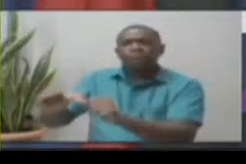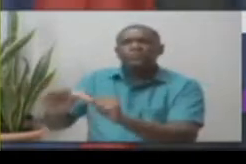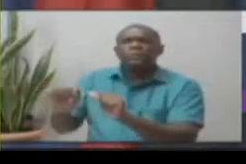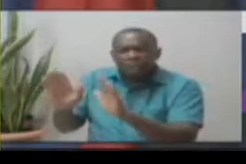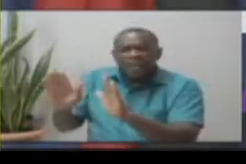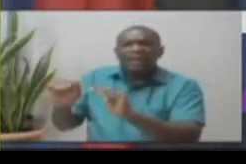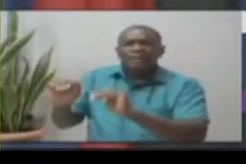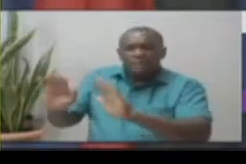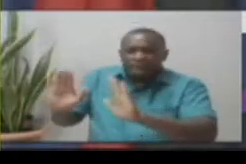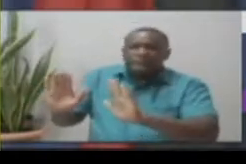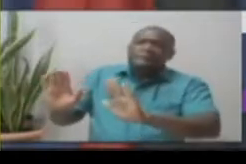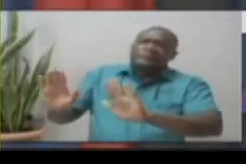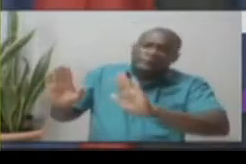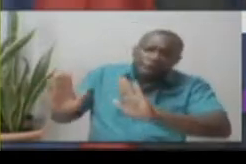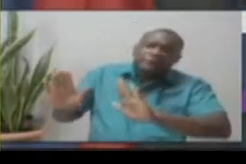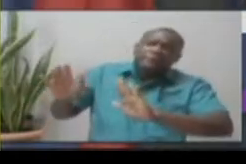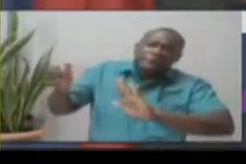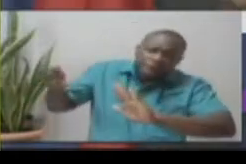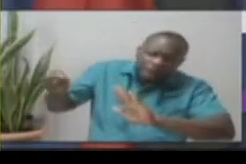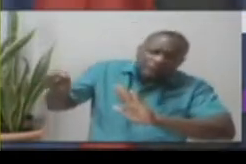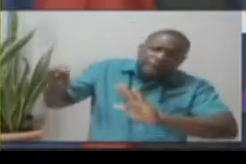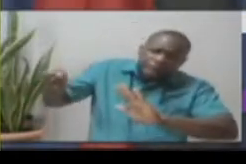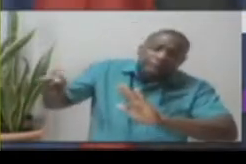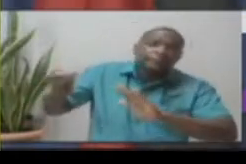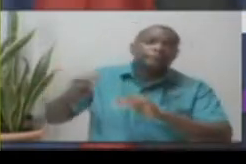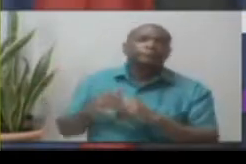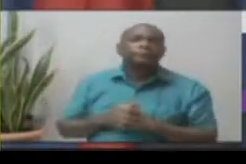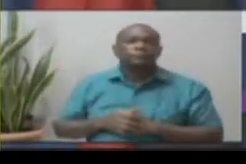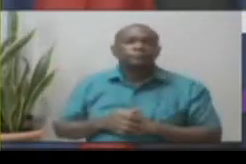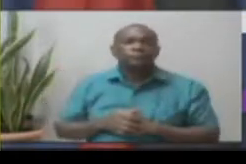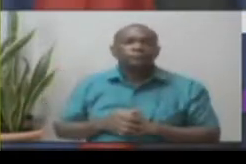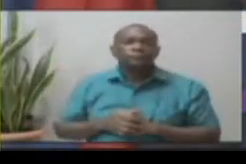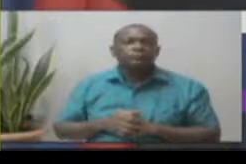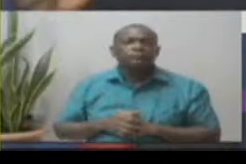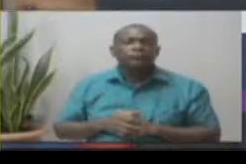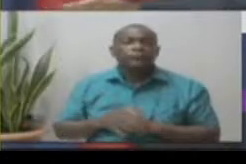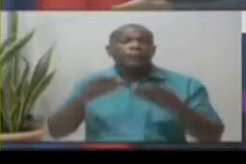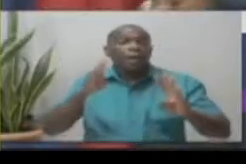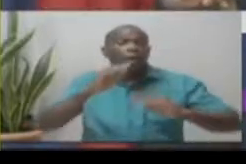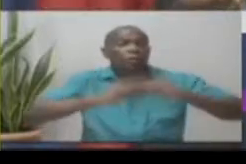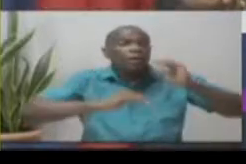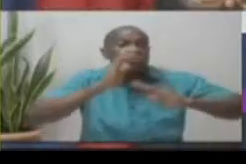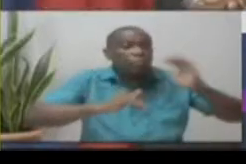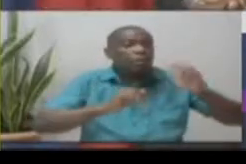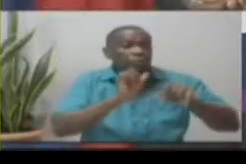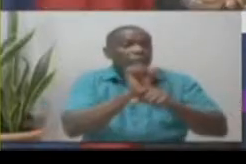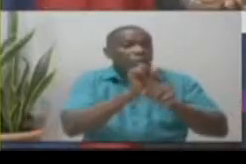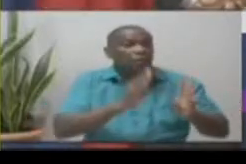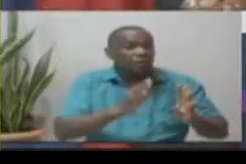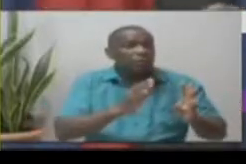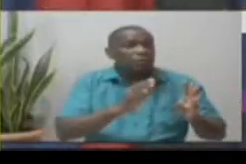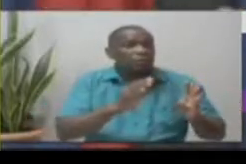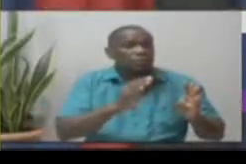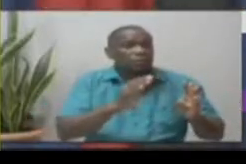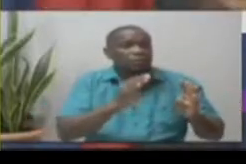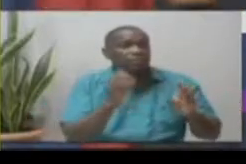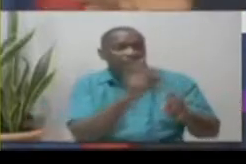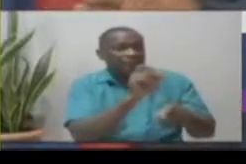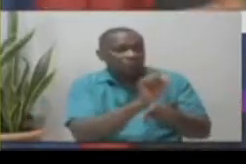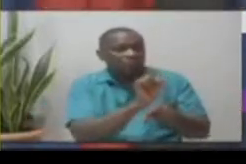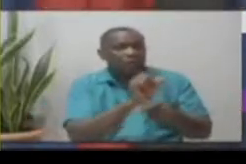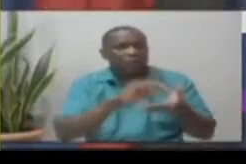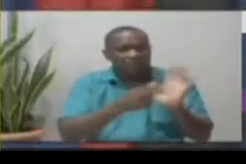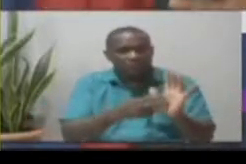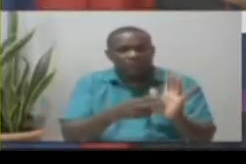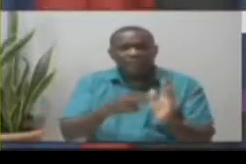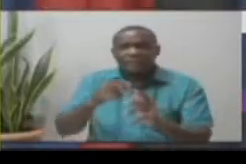for example, to allow those construction workers to come out, other people are being kept away, and we're trying to get